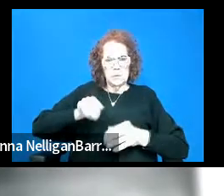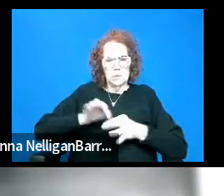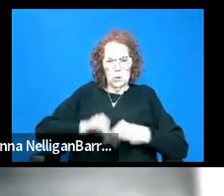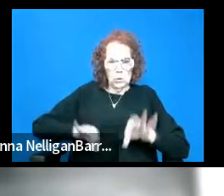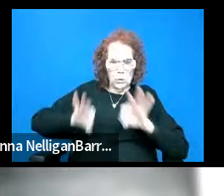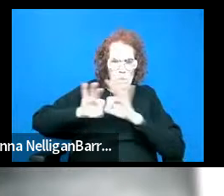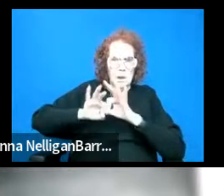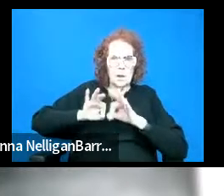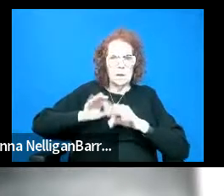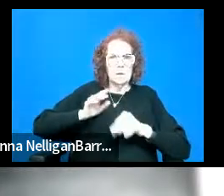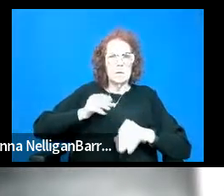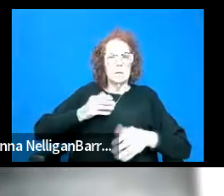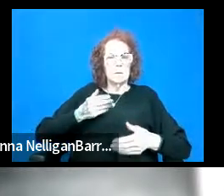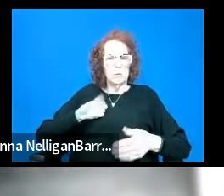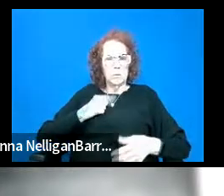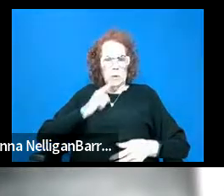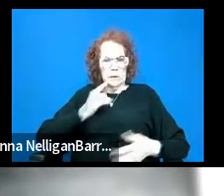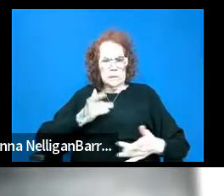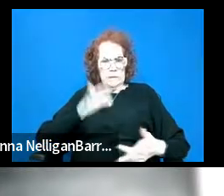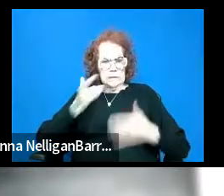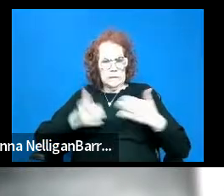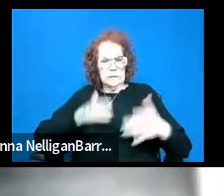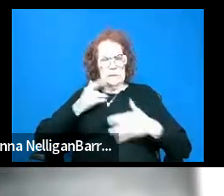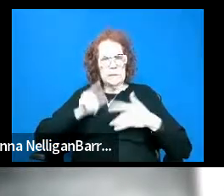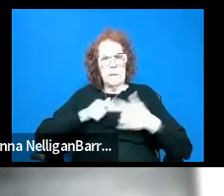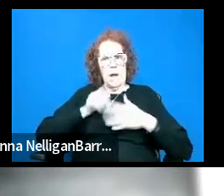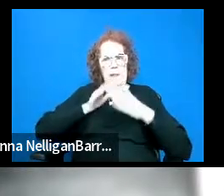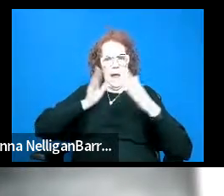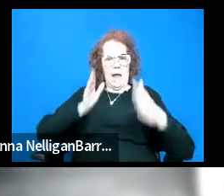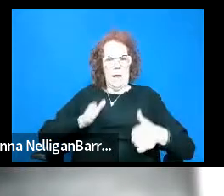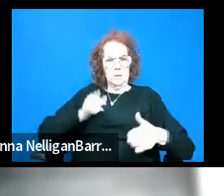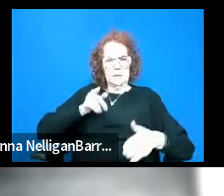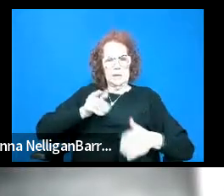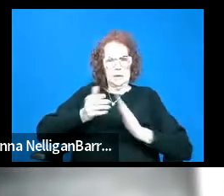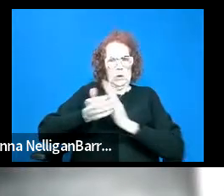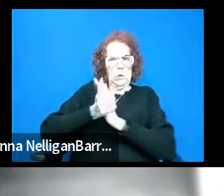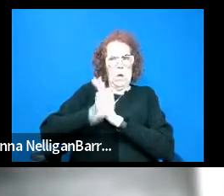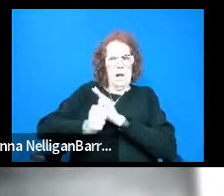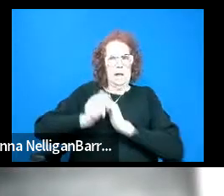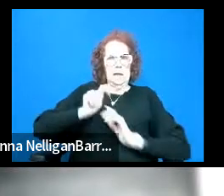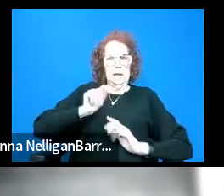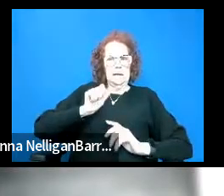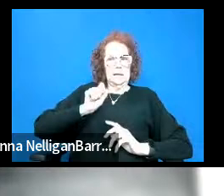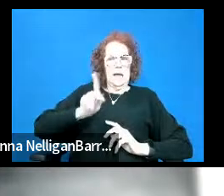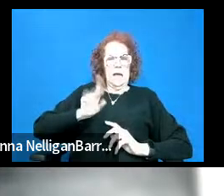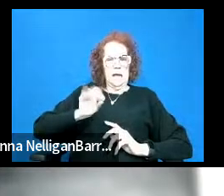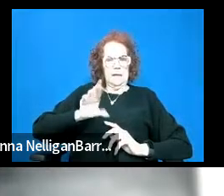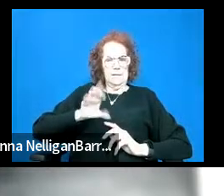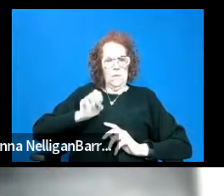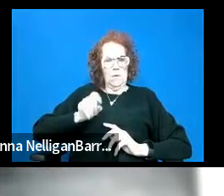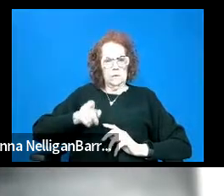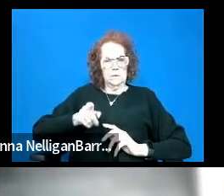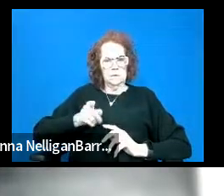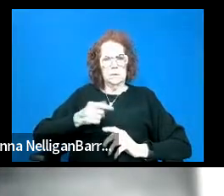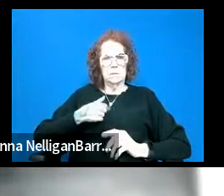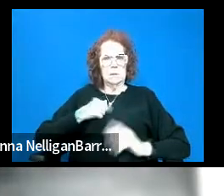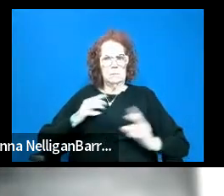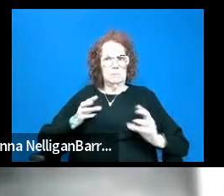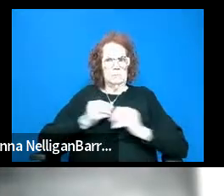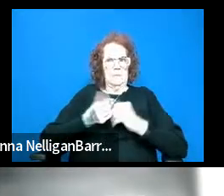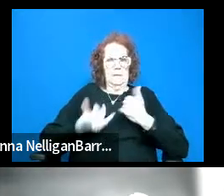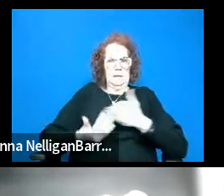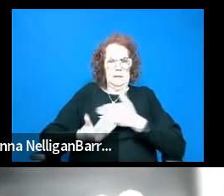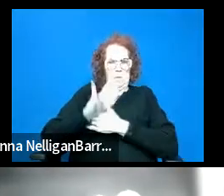the Housing Quality Task Force. We had our first meeting this morning, and, Carol, kudos to you